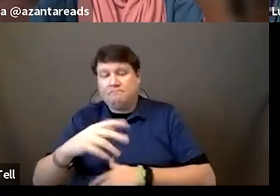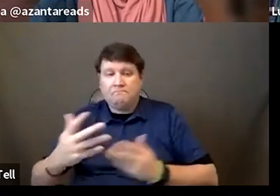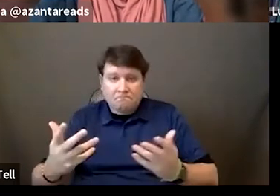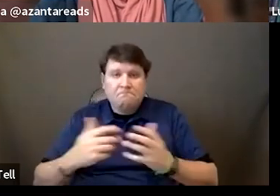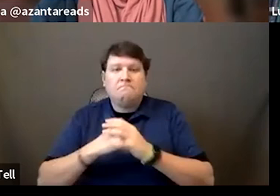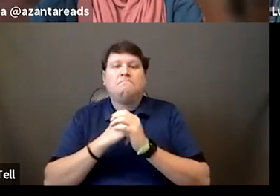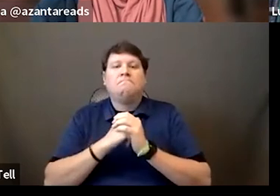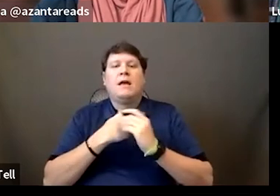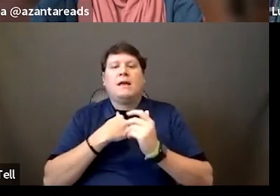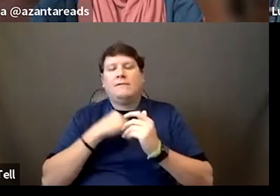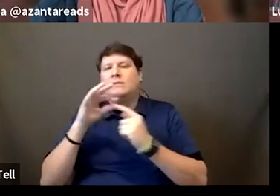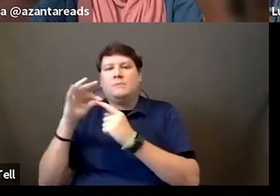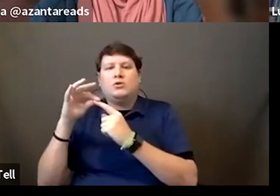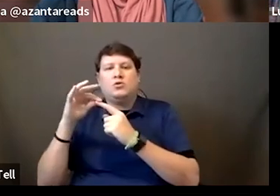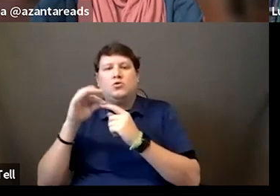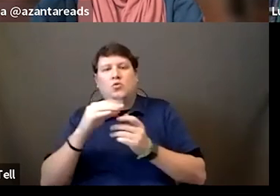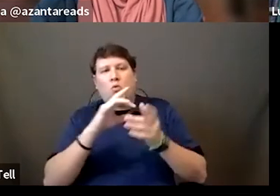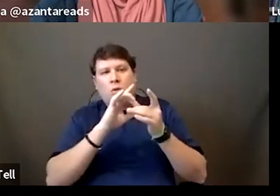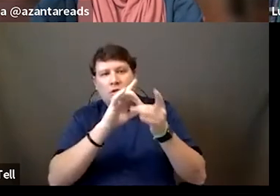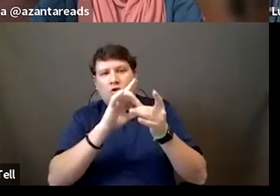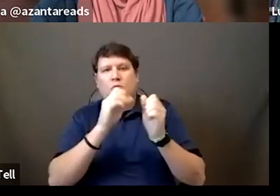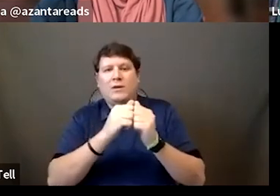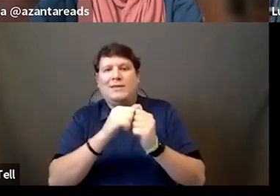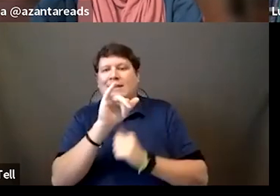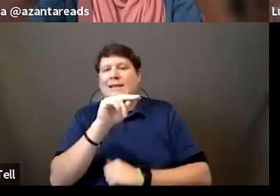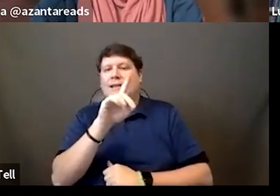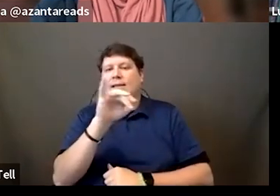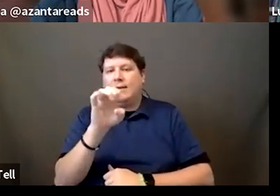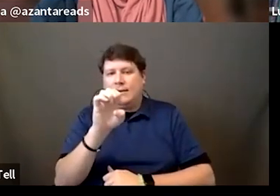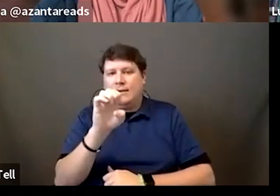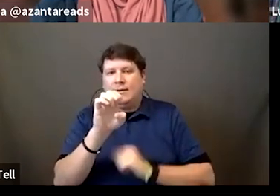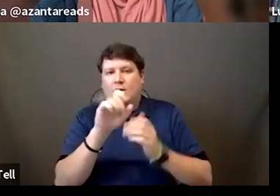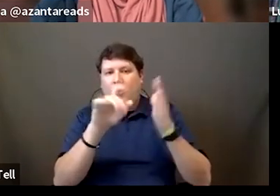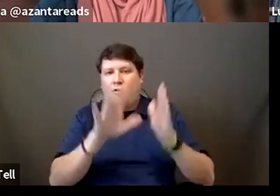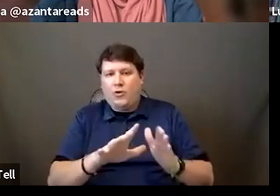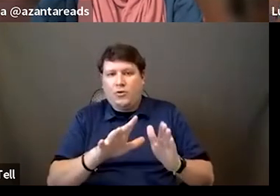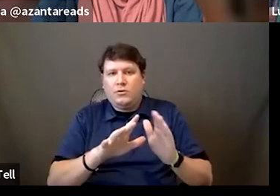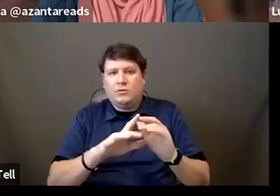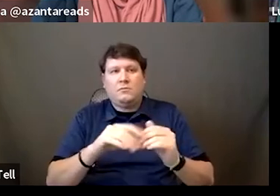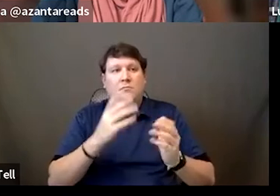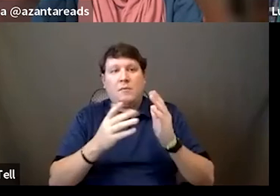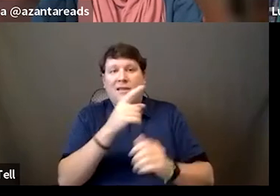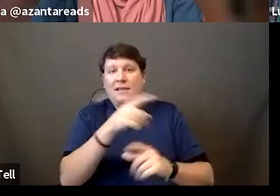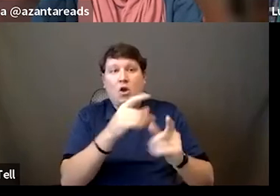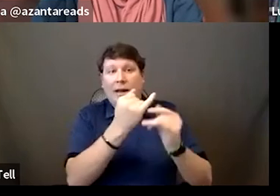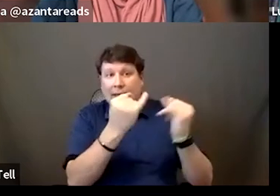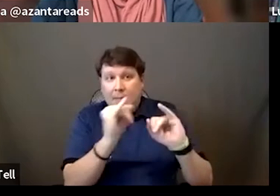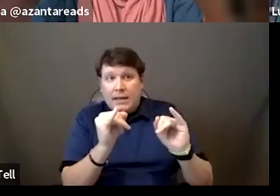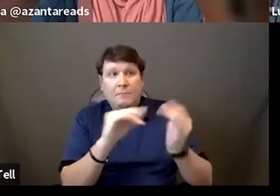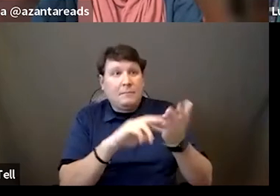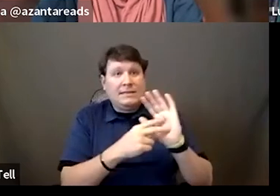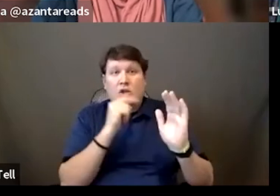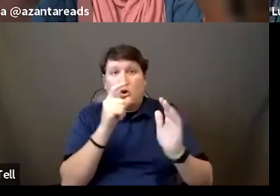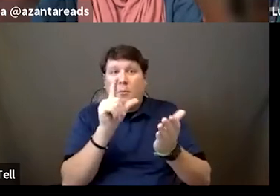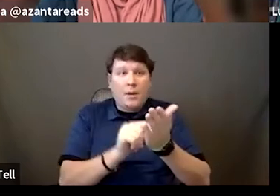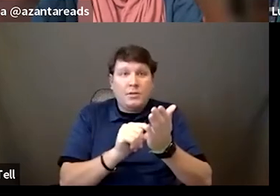I have a special relationship with a lot of indie authors, and just because they're indie doesn't mean that they don't publish in other means. I think